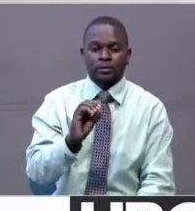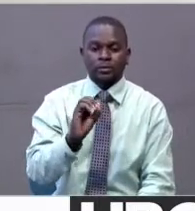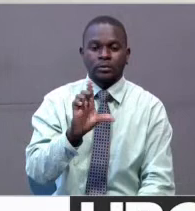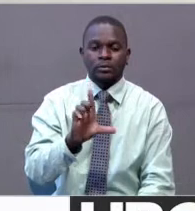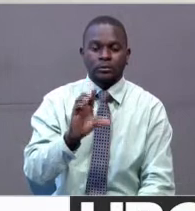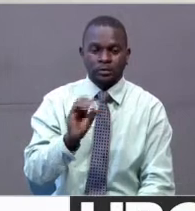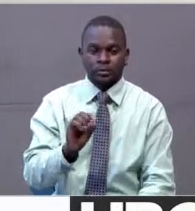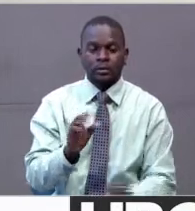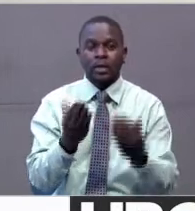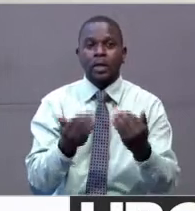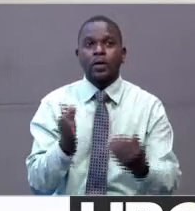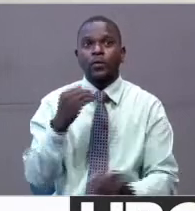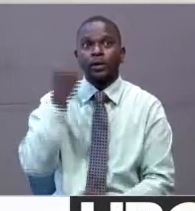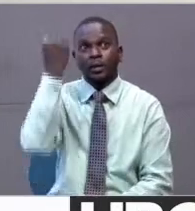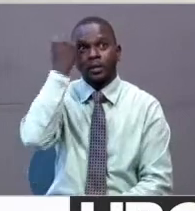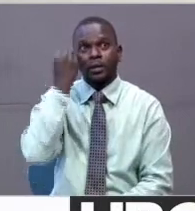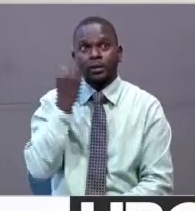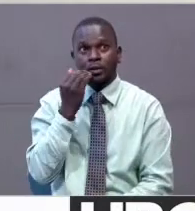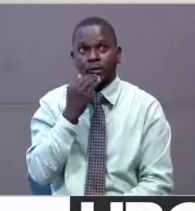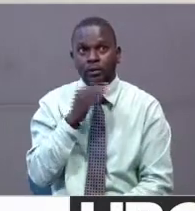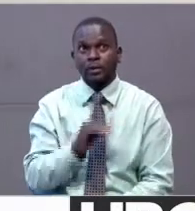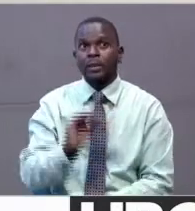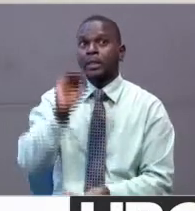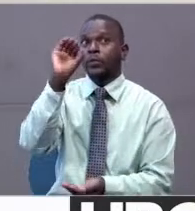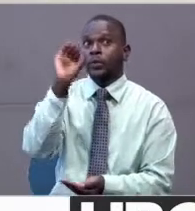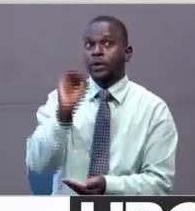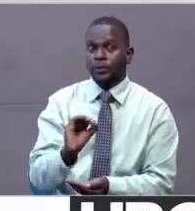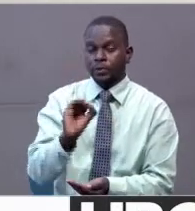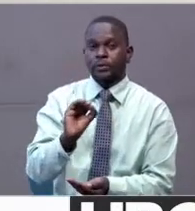This court, therefore, reduces